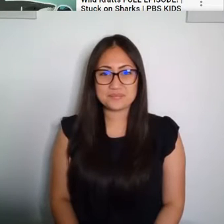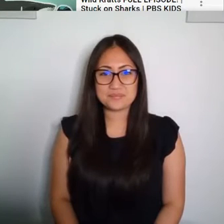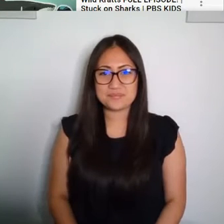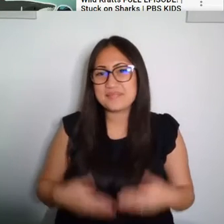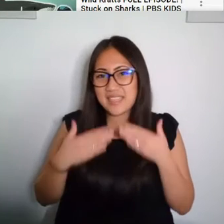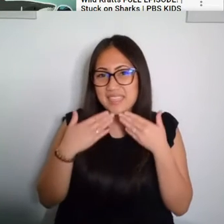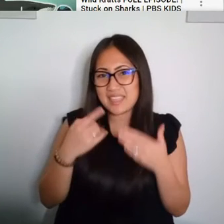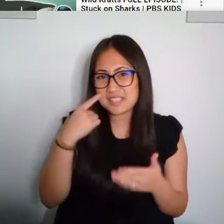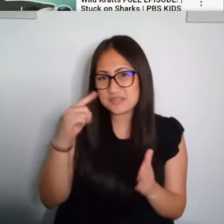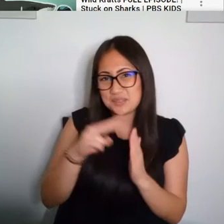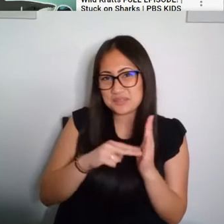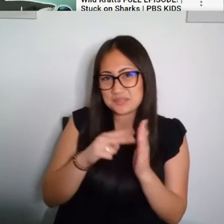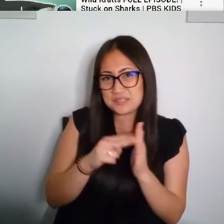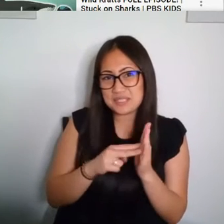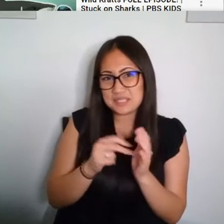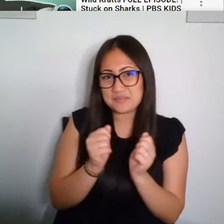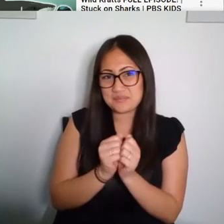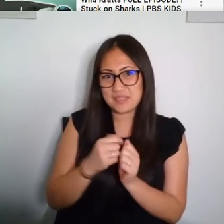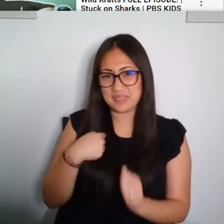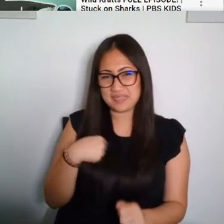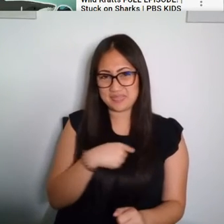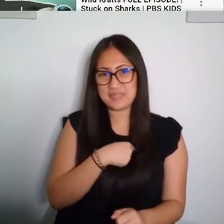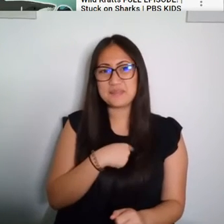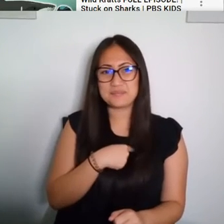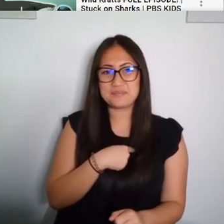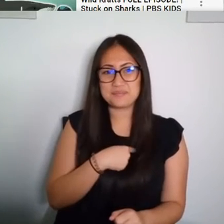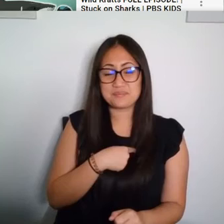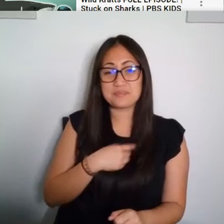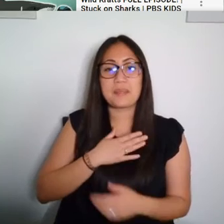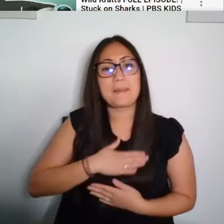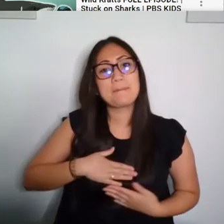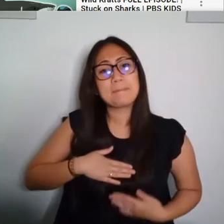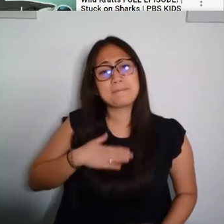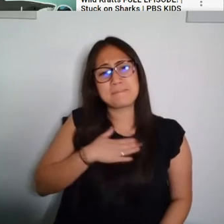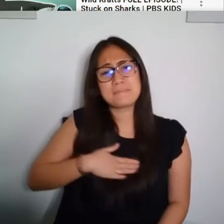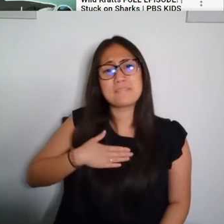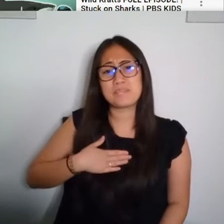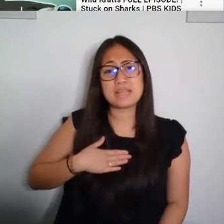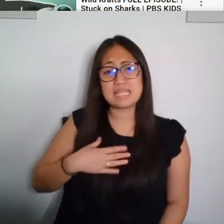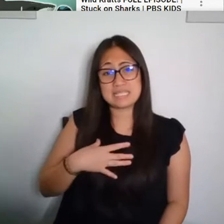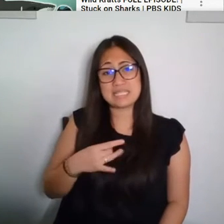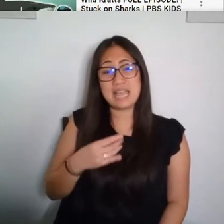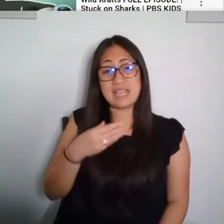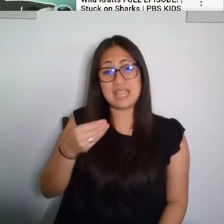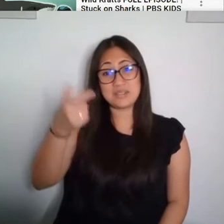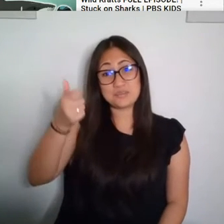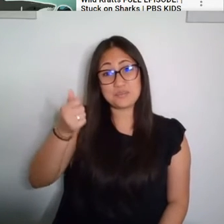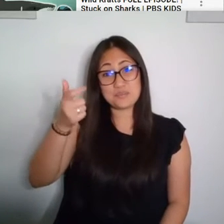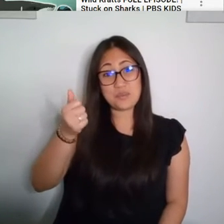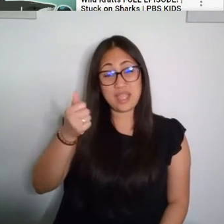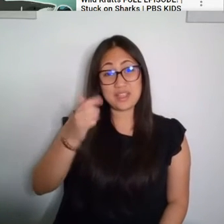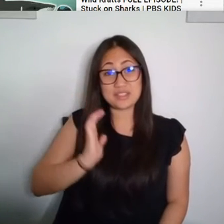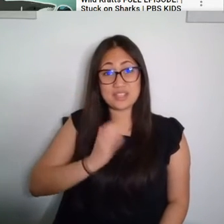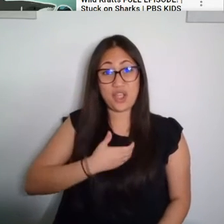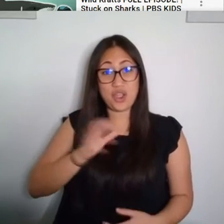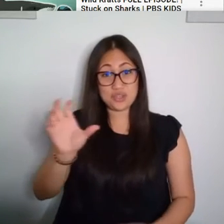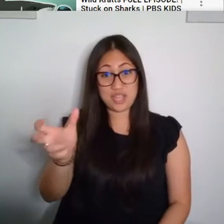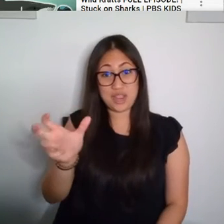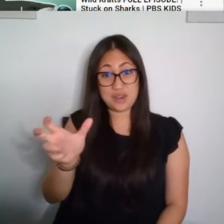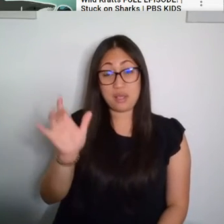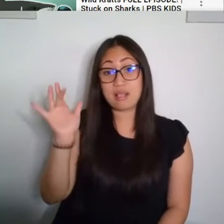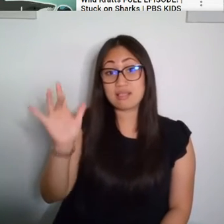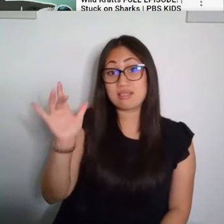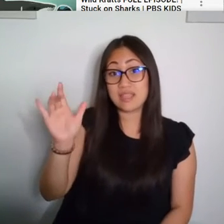Thanks for reading with Happy Cultivated. Please like this video and subscribe to our channel. Click the bell next to